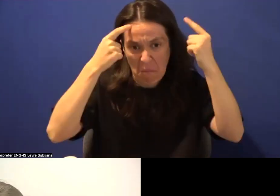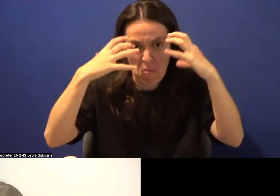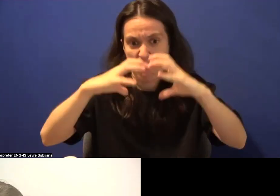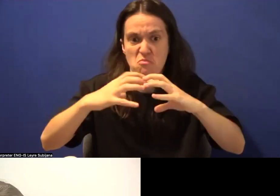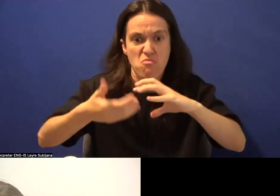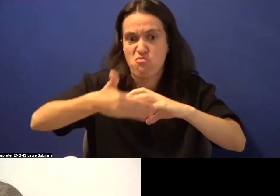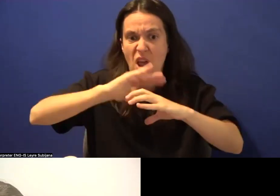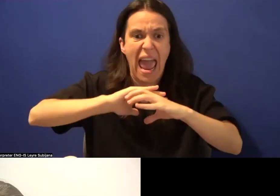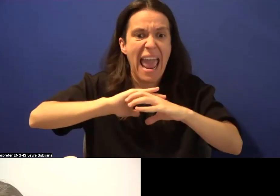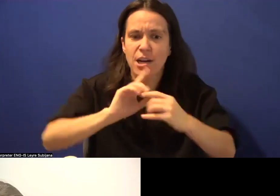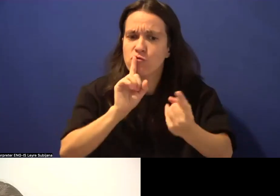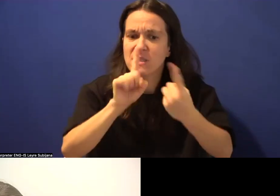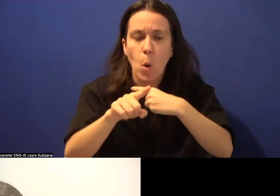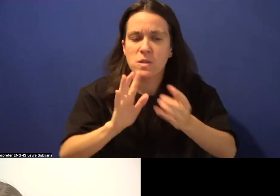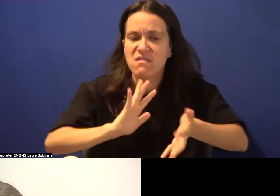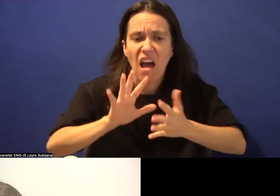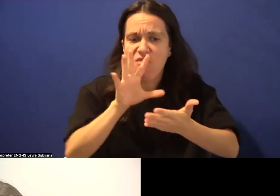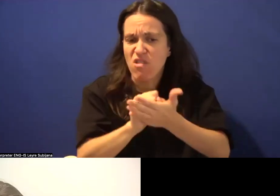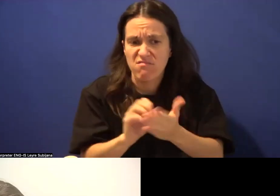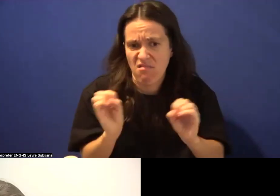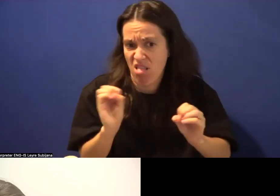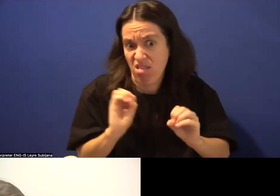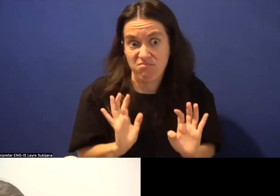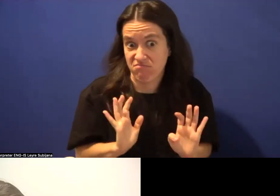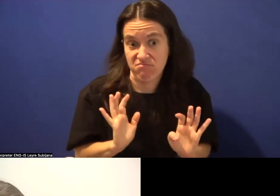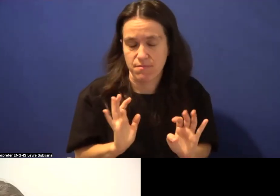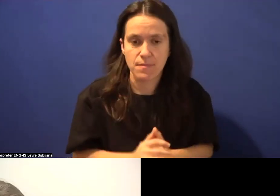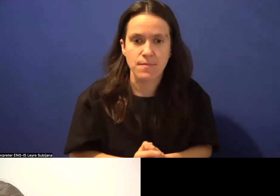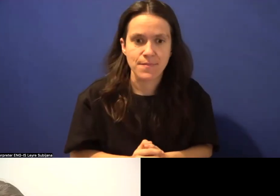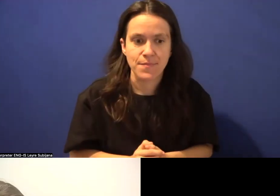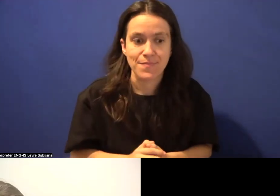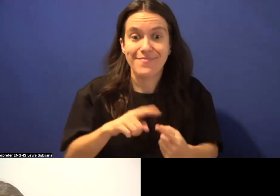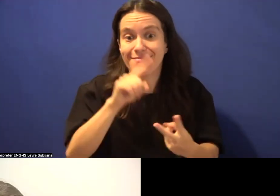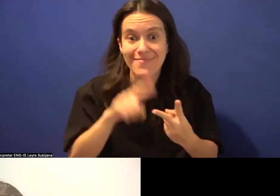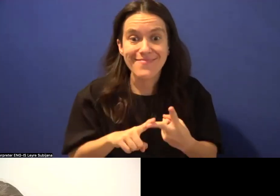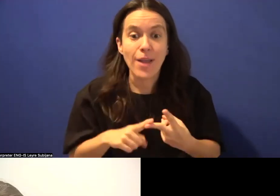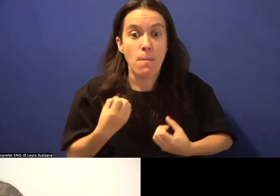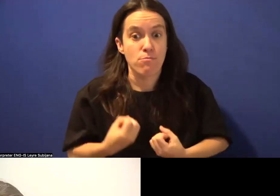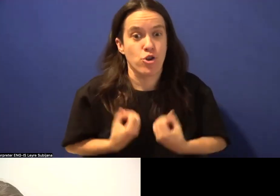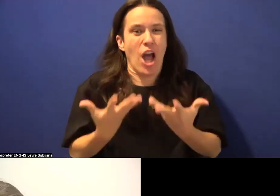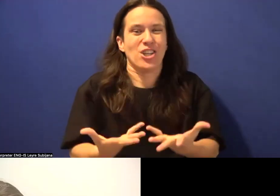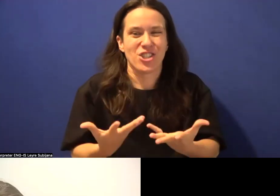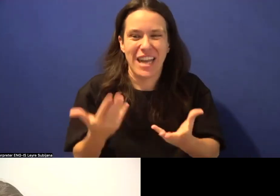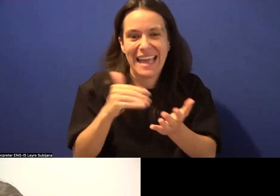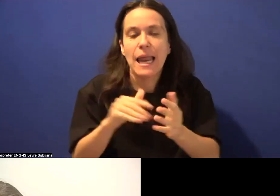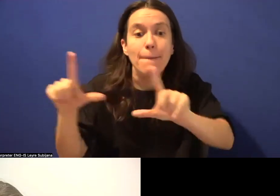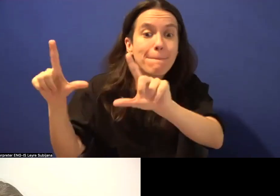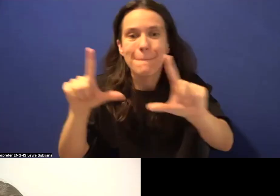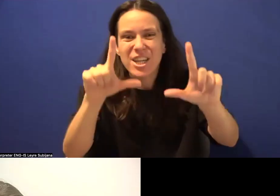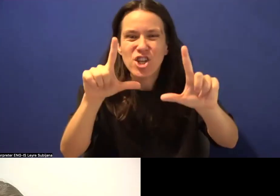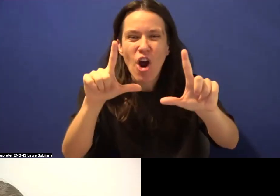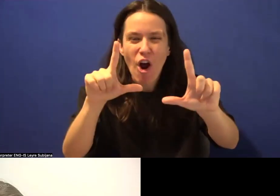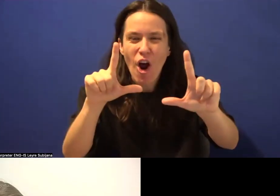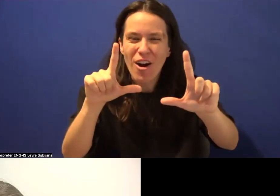response to sign recognition. In production, again, it's a picture priming thing. So what you saw was